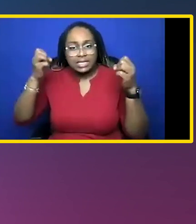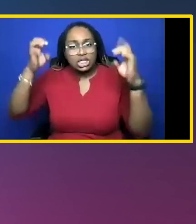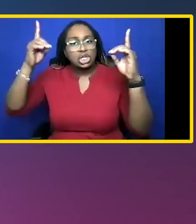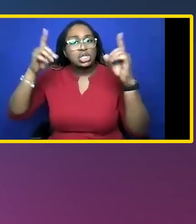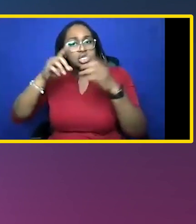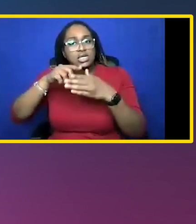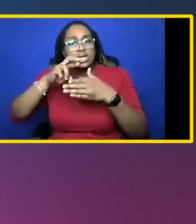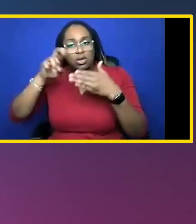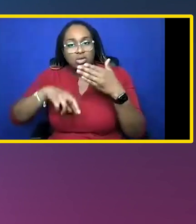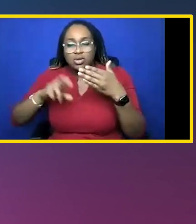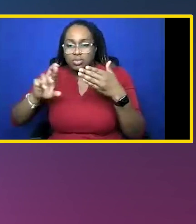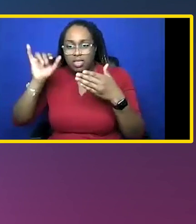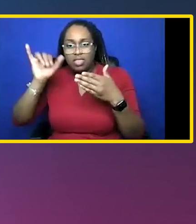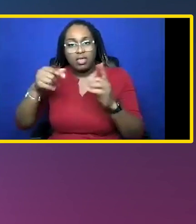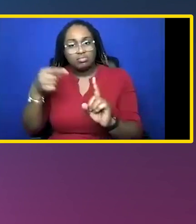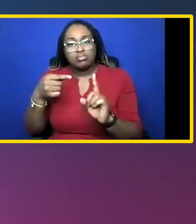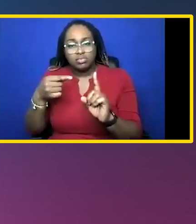to provide. Hmm.